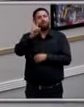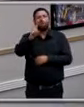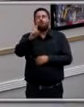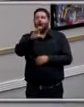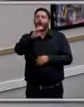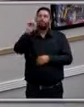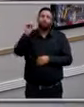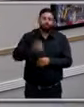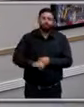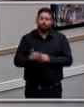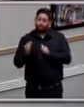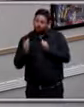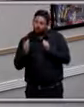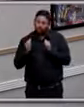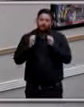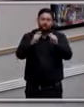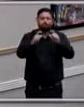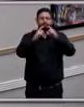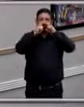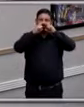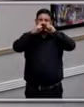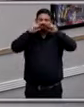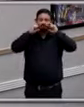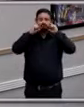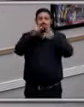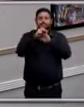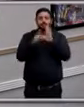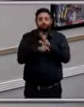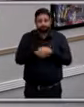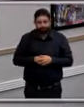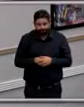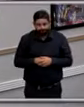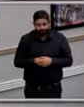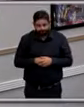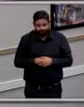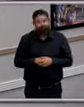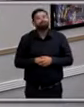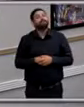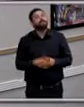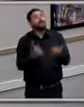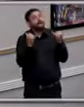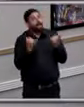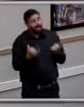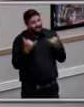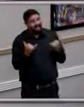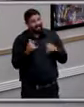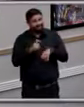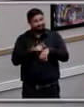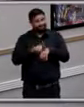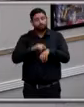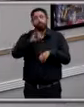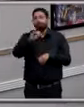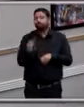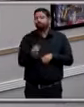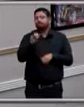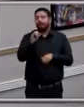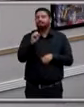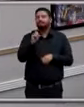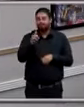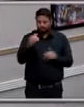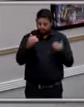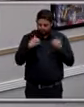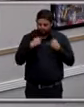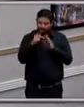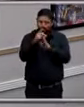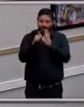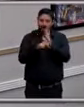wearing policy for all students? At this time, Judson ISD does have a policy